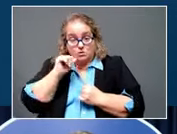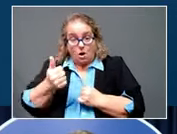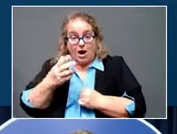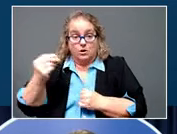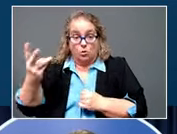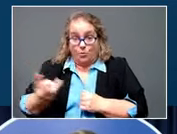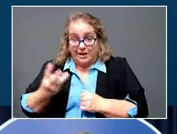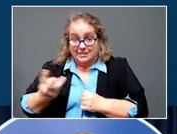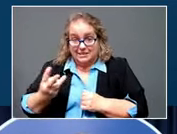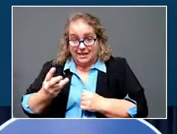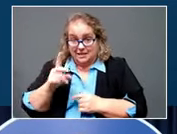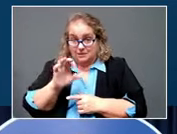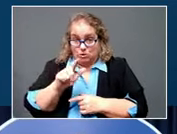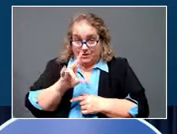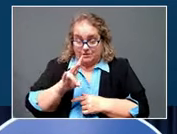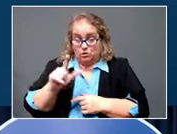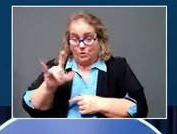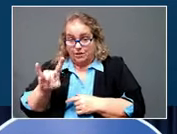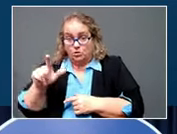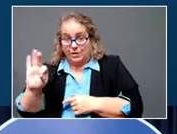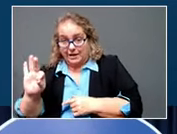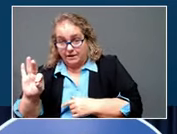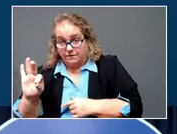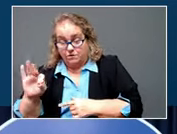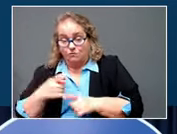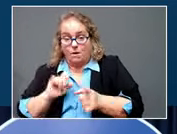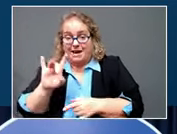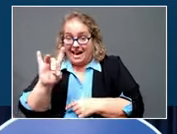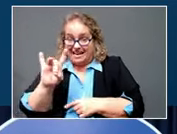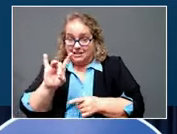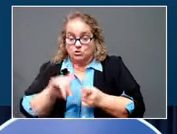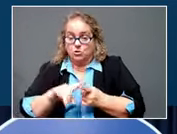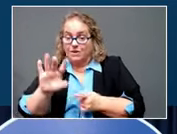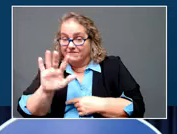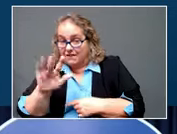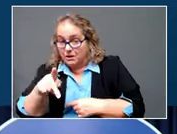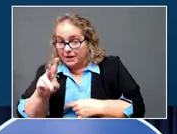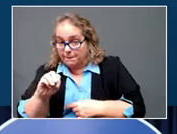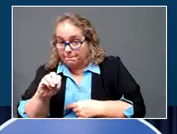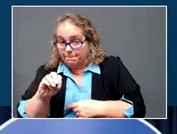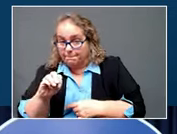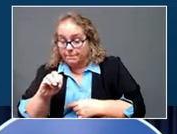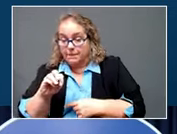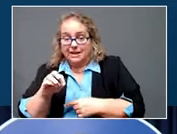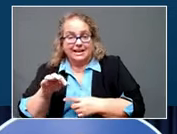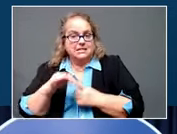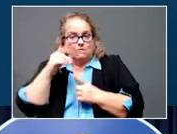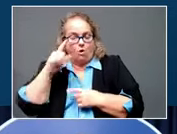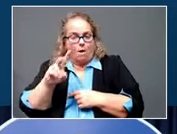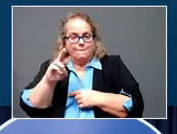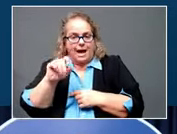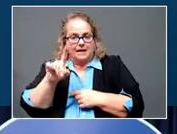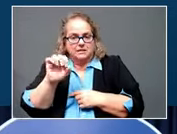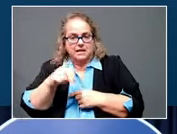December 27th, 28th, and 29th, from 8 a.m. to 5 p.m., except for Madison and Mayfield, which is 8 a.m. to